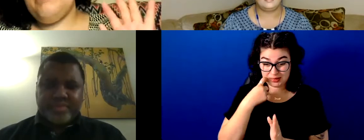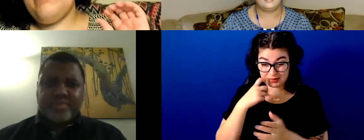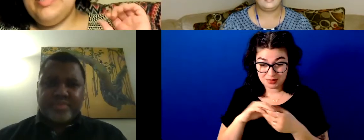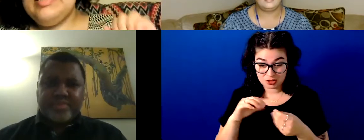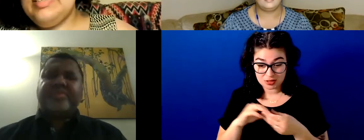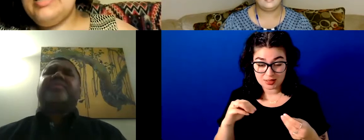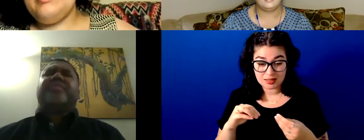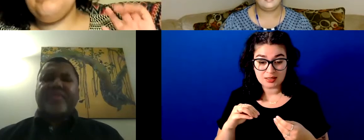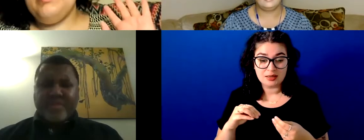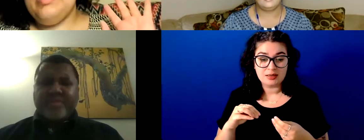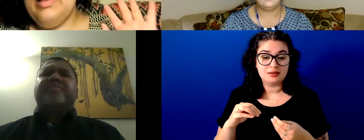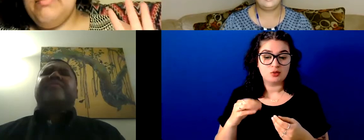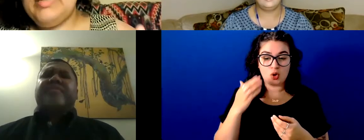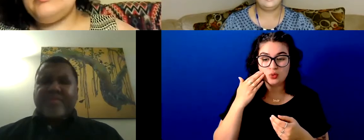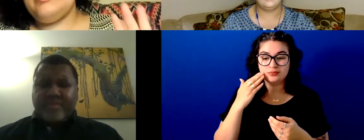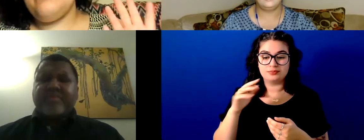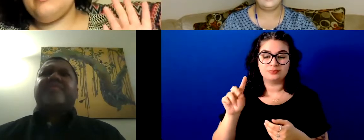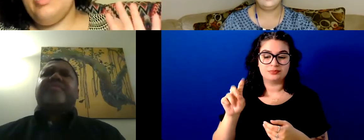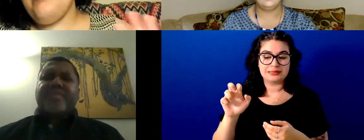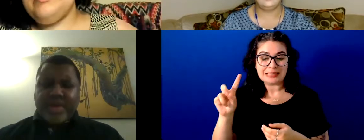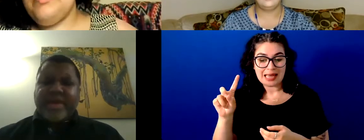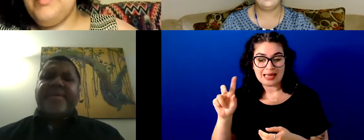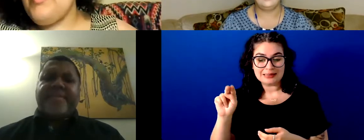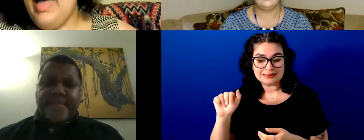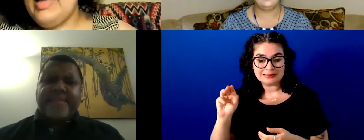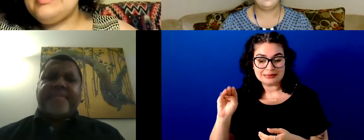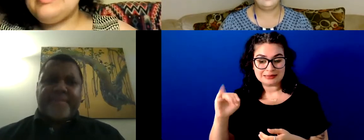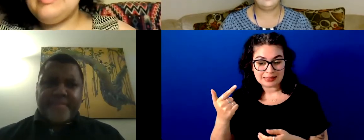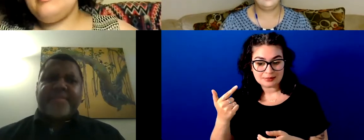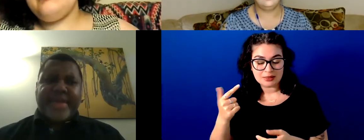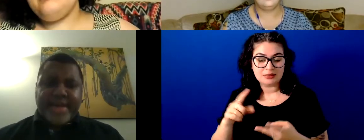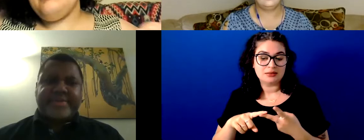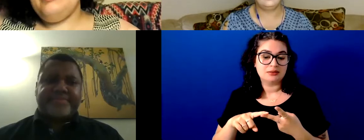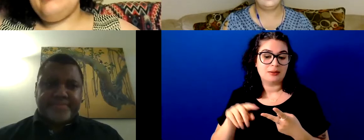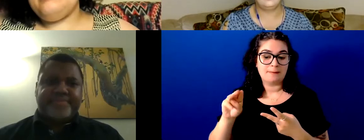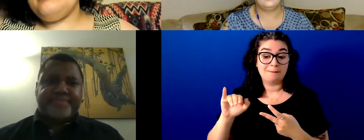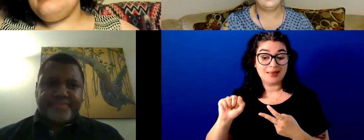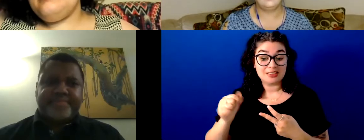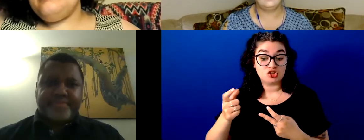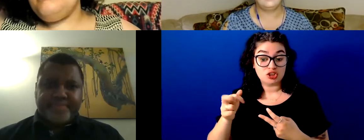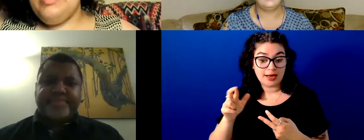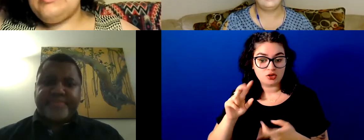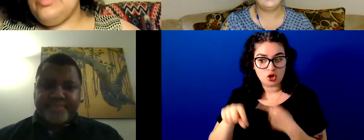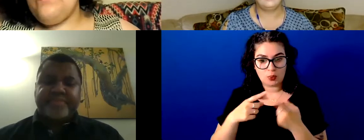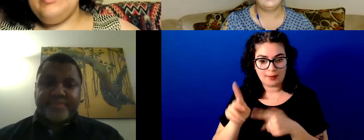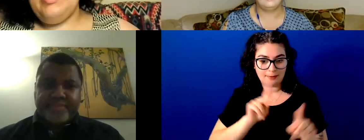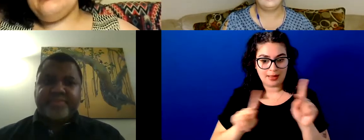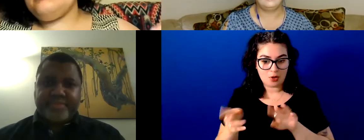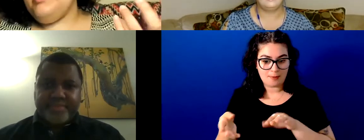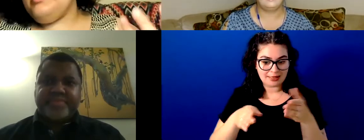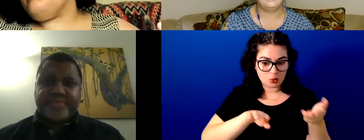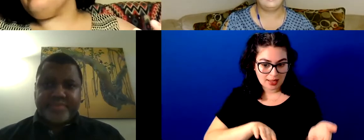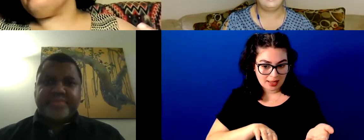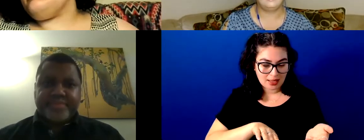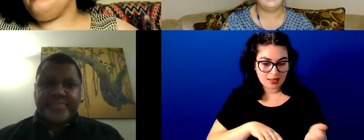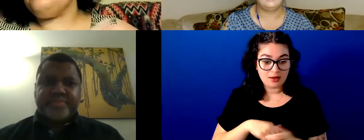of the amount of like dead naming and misgendering that happens when people pass. And because COVID has